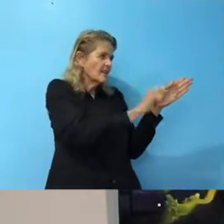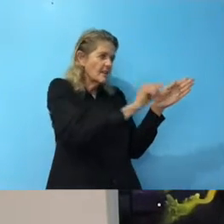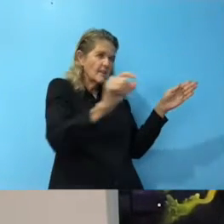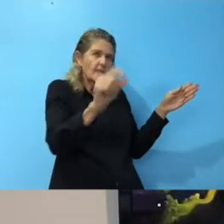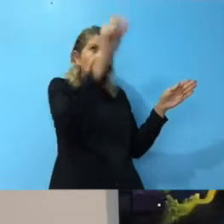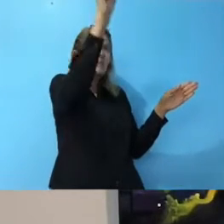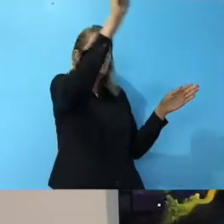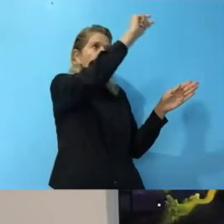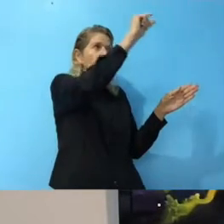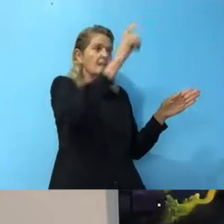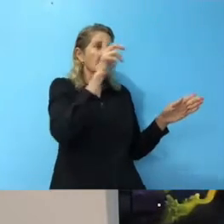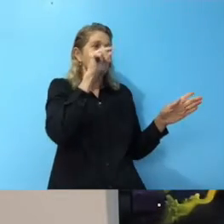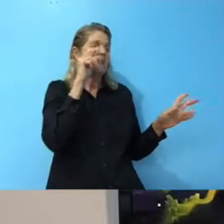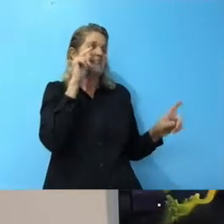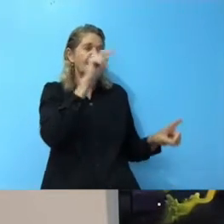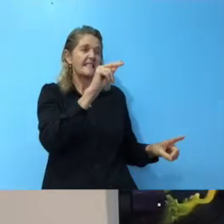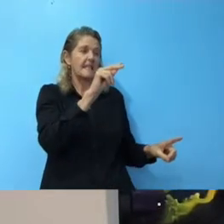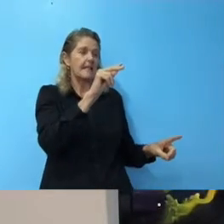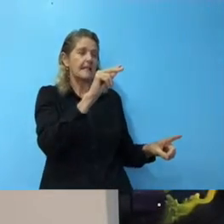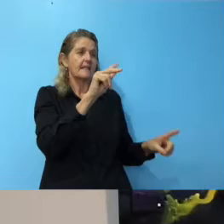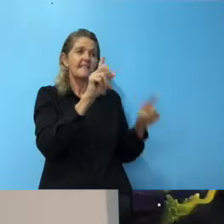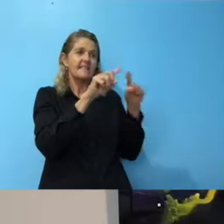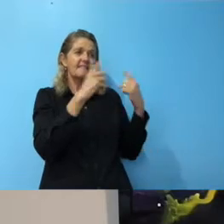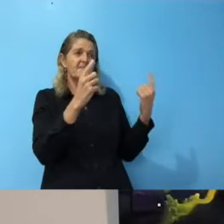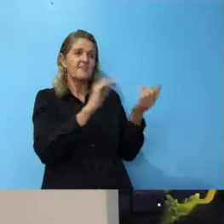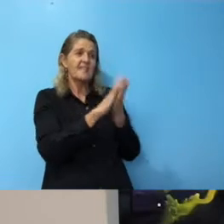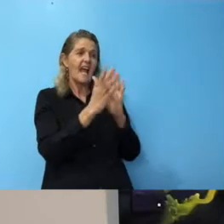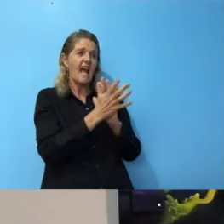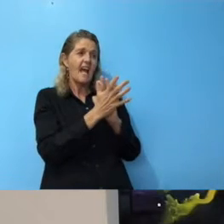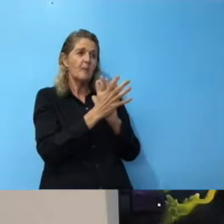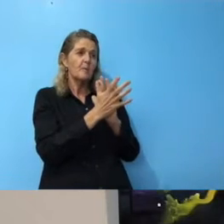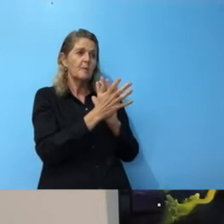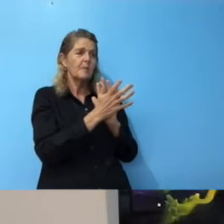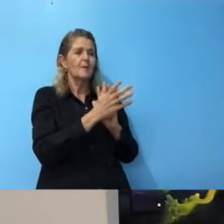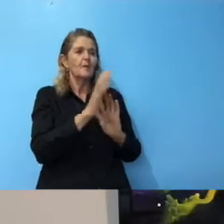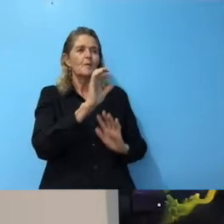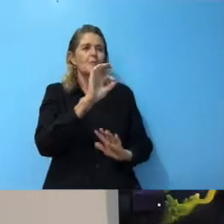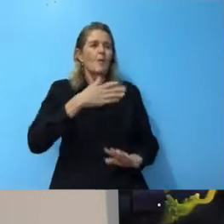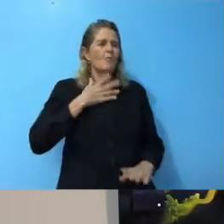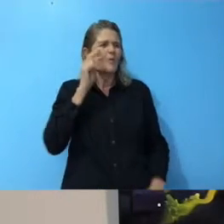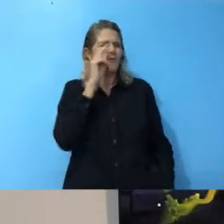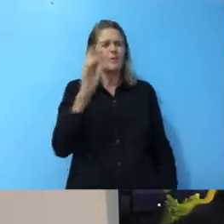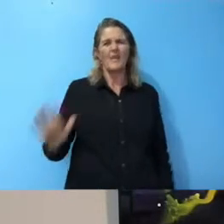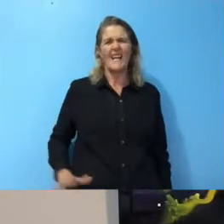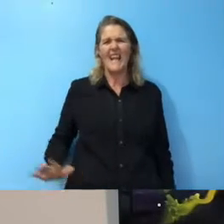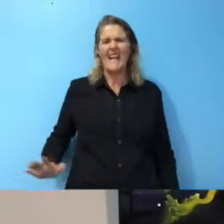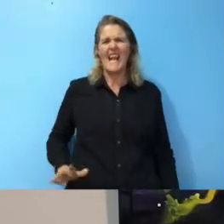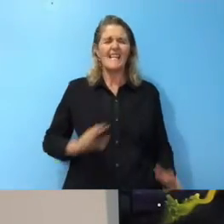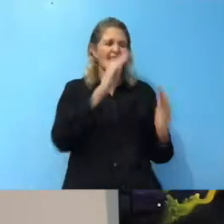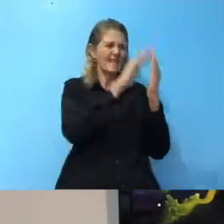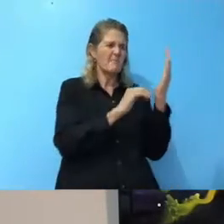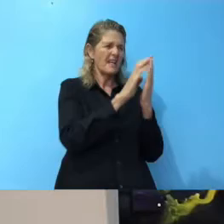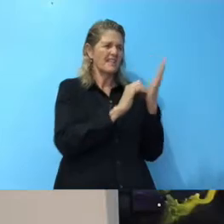lazy painting. If you haven't bothered to go to the edge and do that, those marks and put that in,